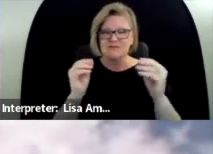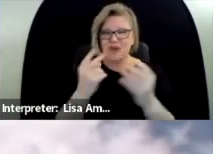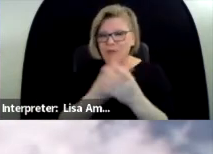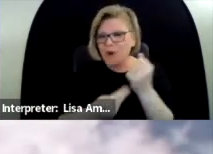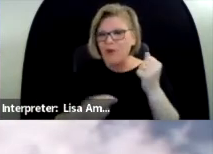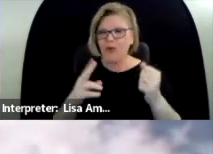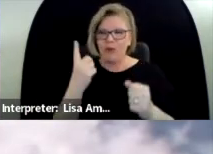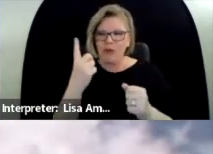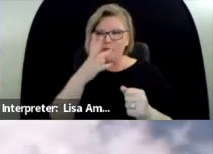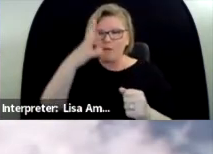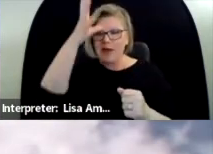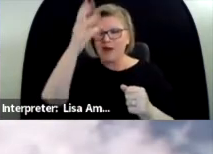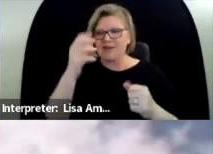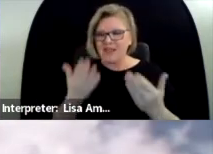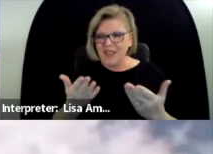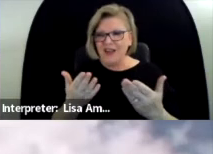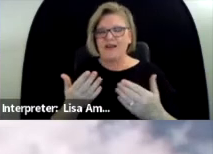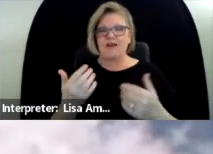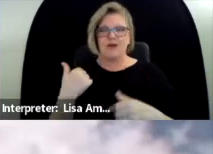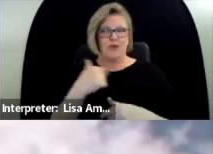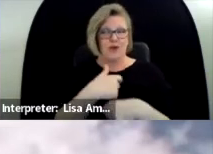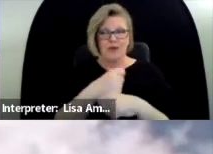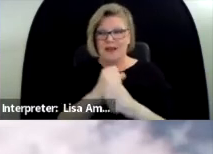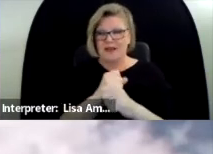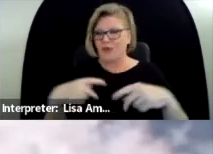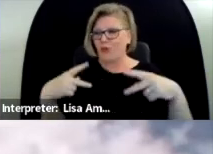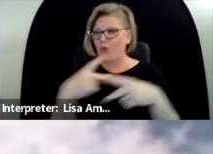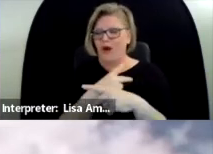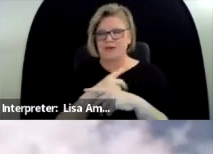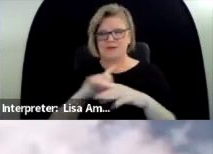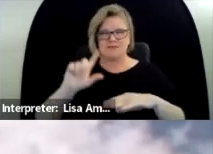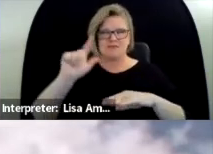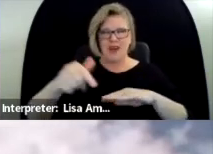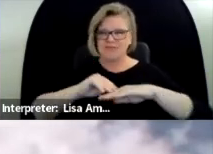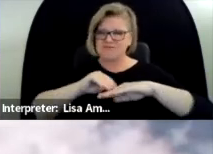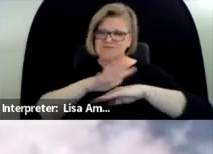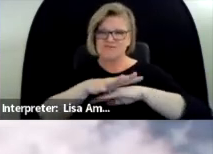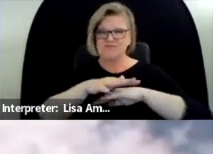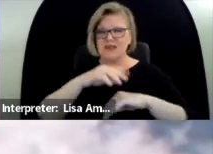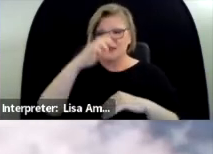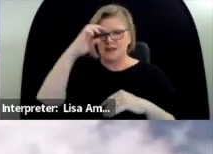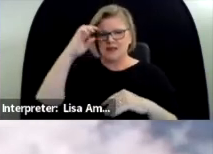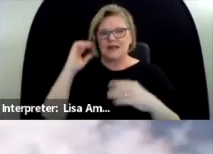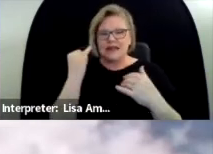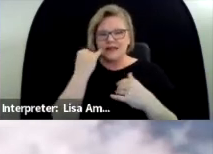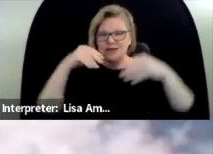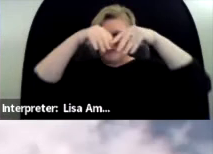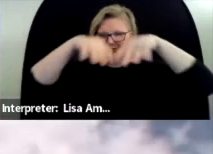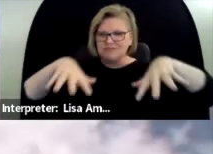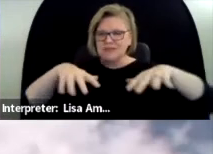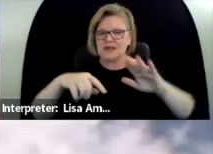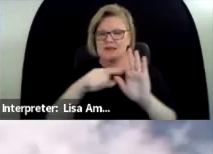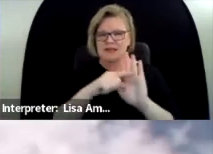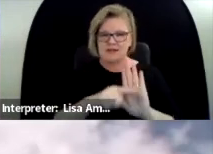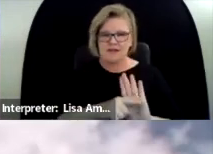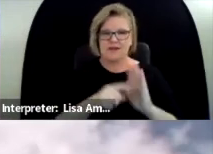home, we're also creating a whole realm of downstream effects. So if we're thinking about how we want this to be better and how we want people to be engaged